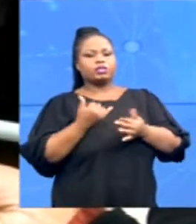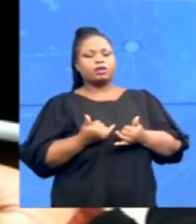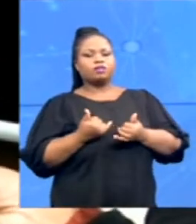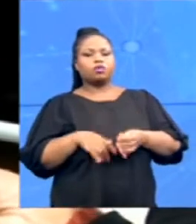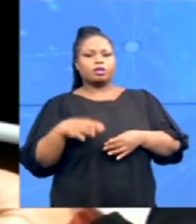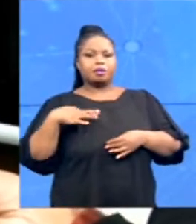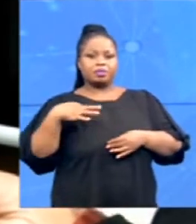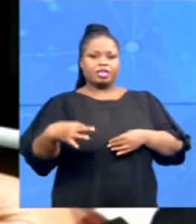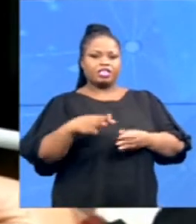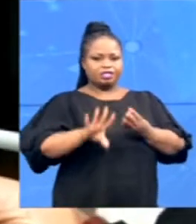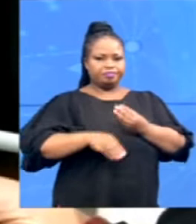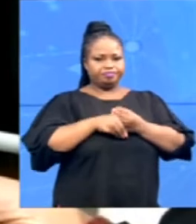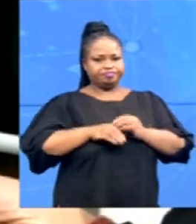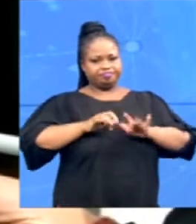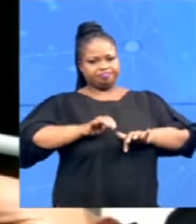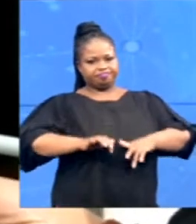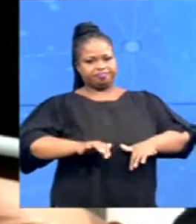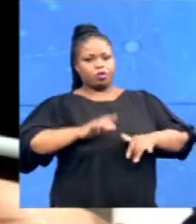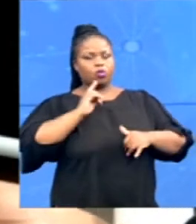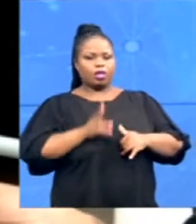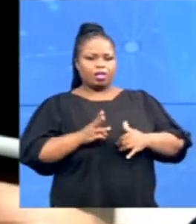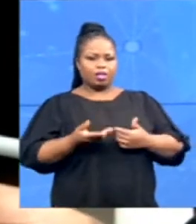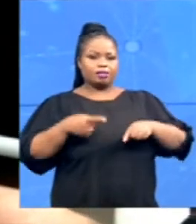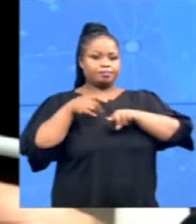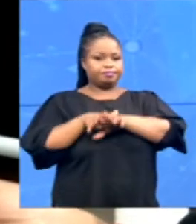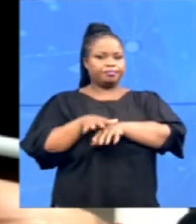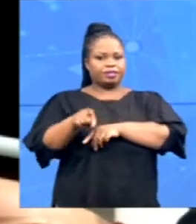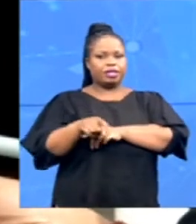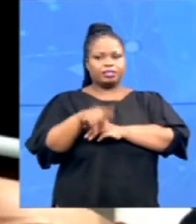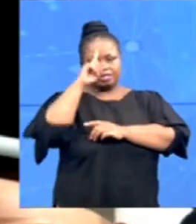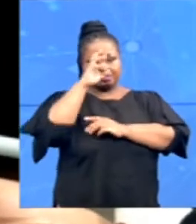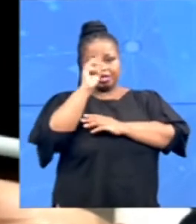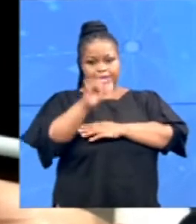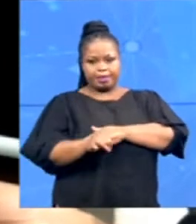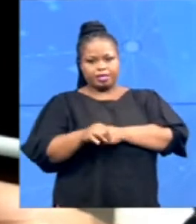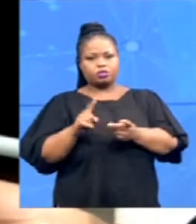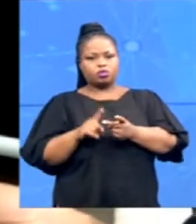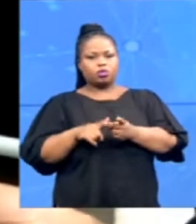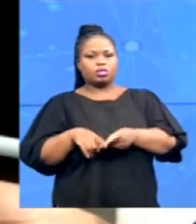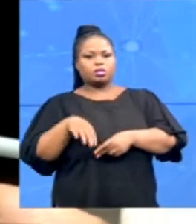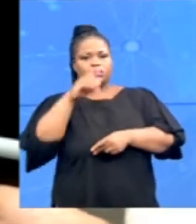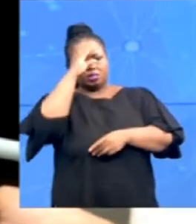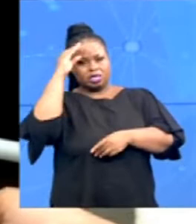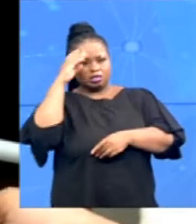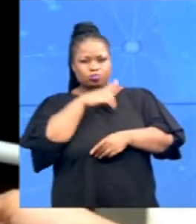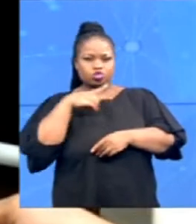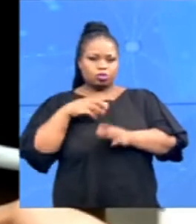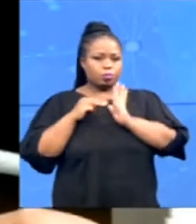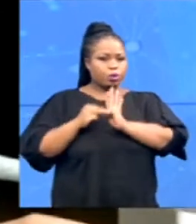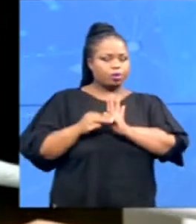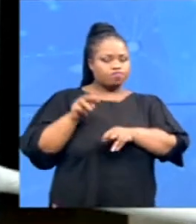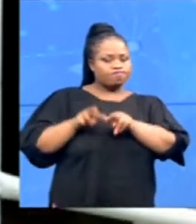out within the Nelson Mandela Bay and expanding on the clinical modules. So that means we can now do an assessment, record that assessment of the